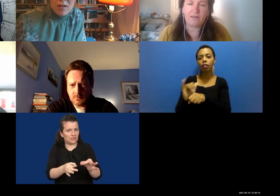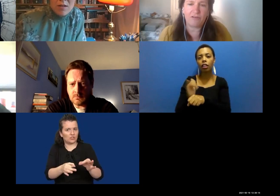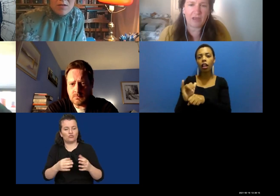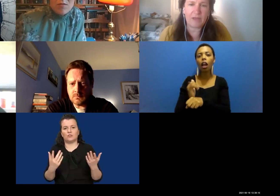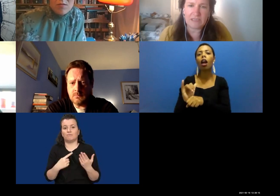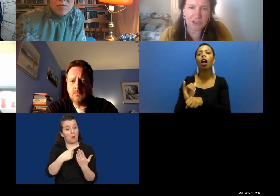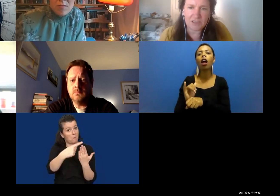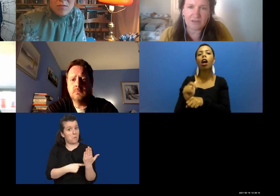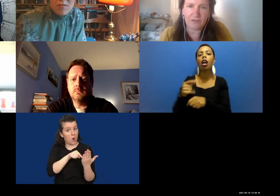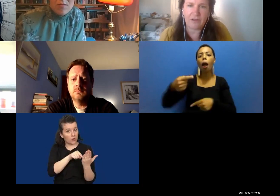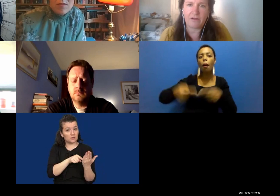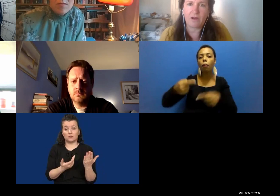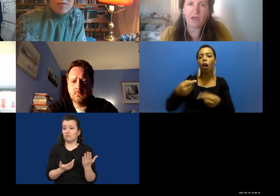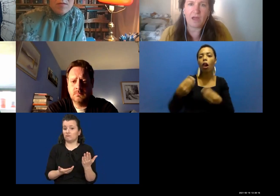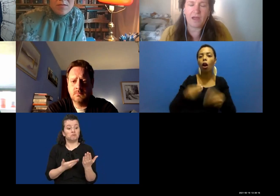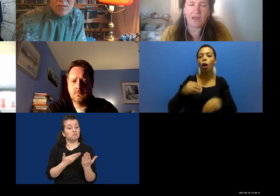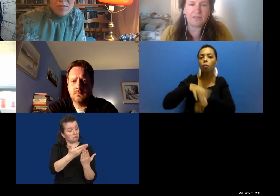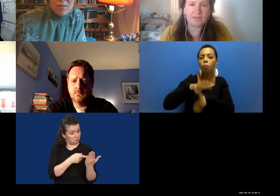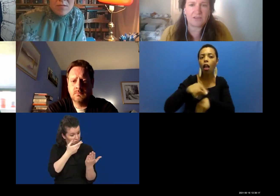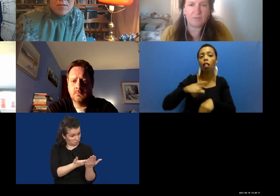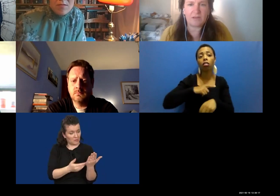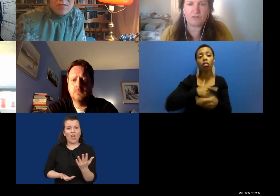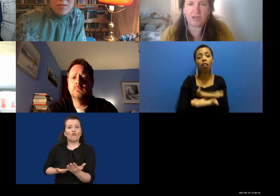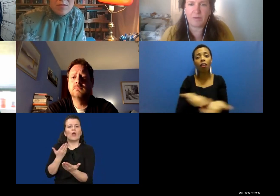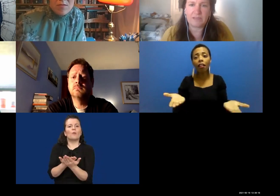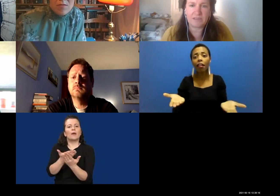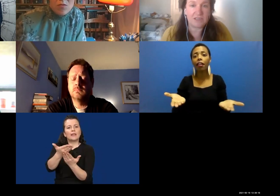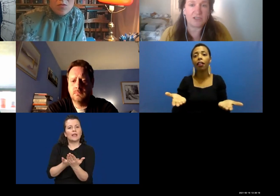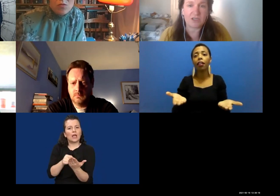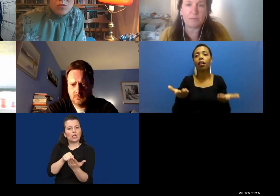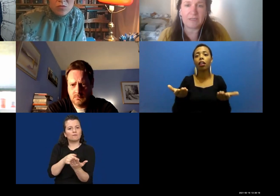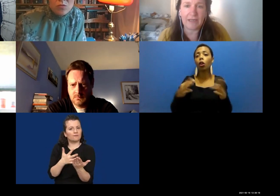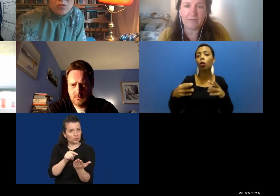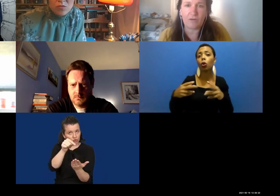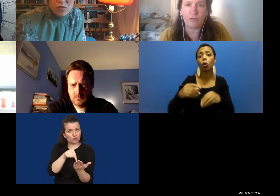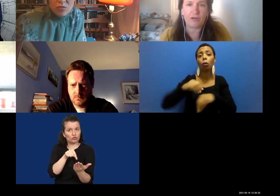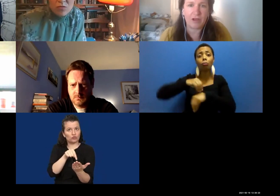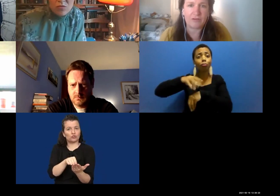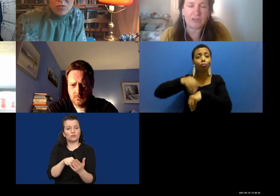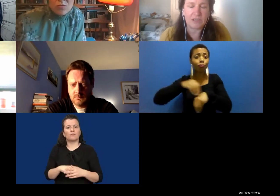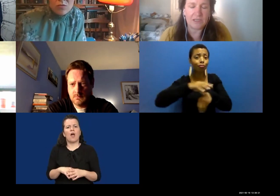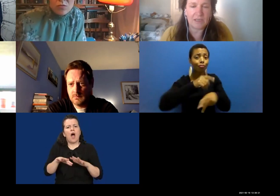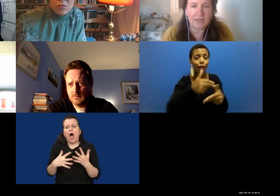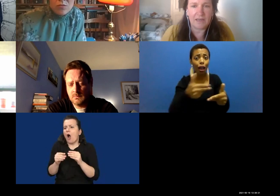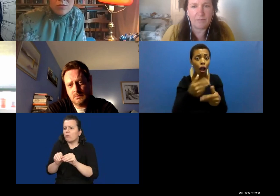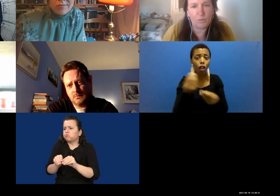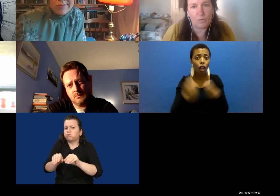there, the recommendations are there, and to make those recommendations come to life on the ground,